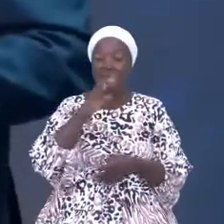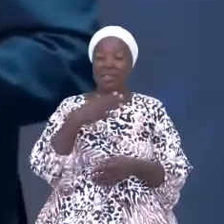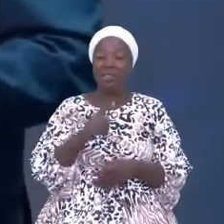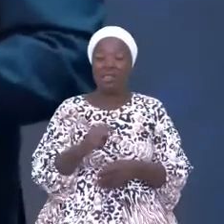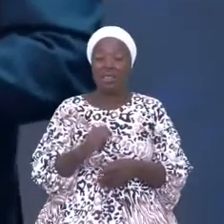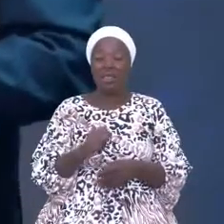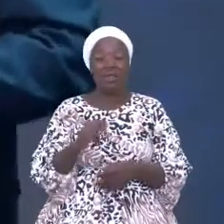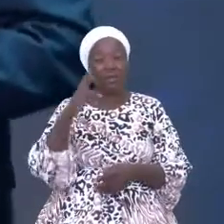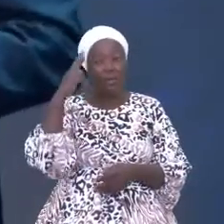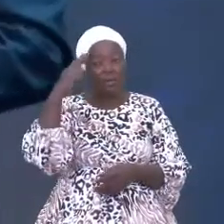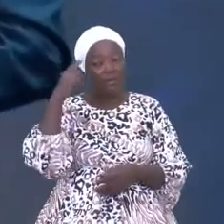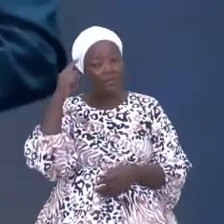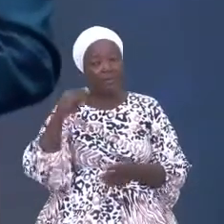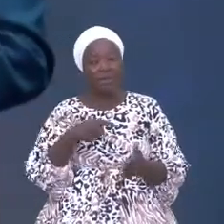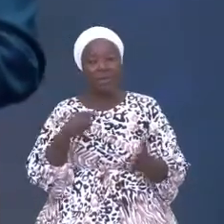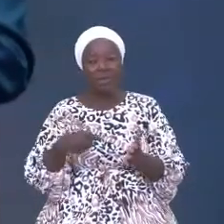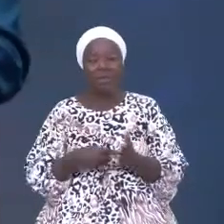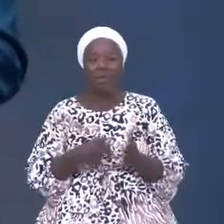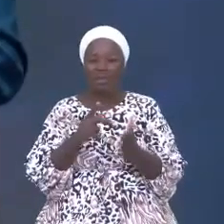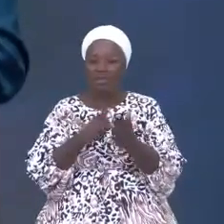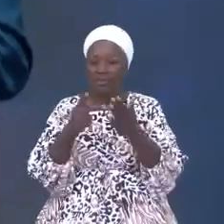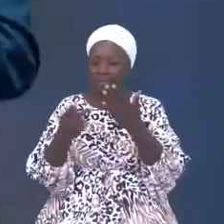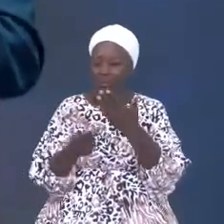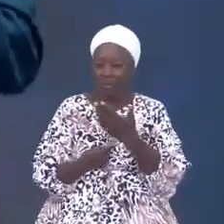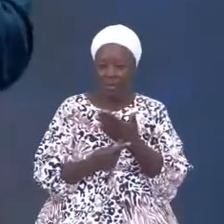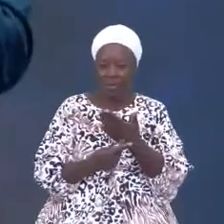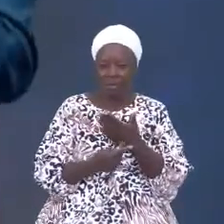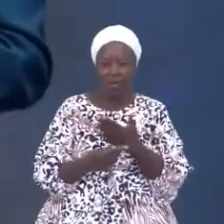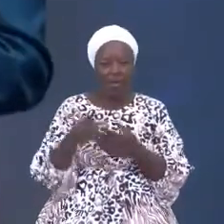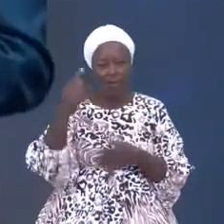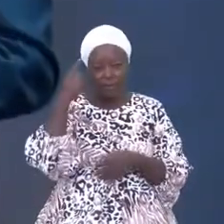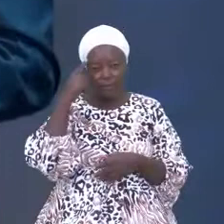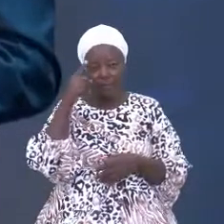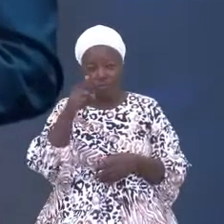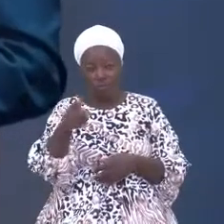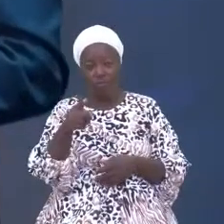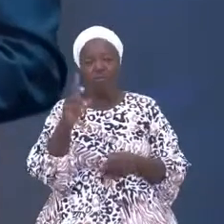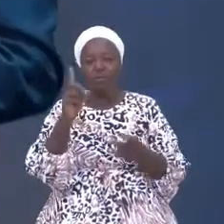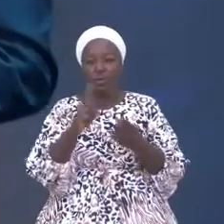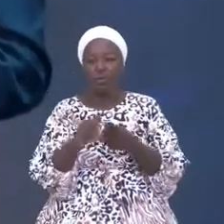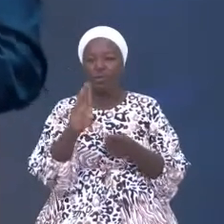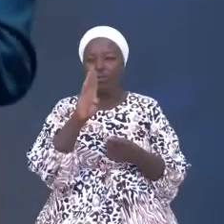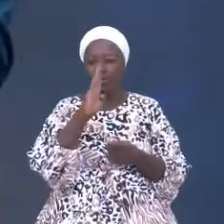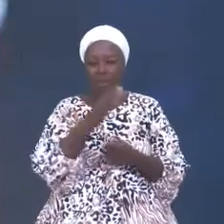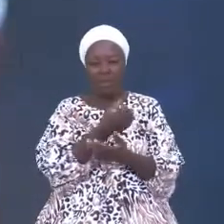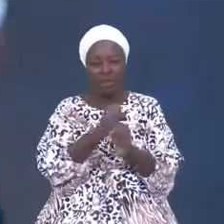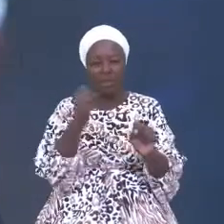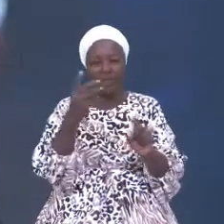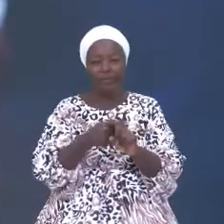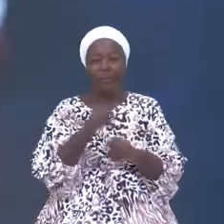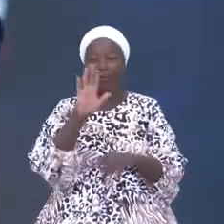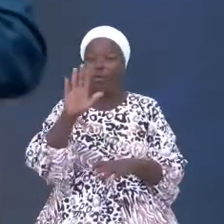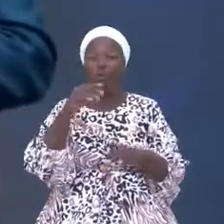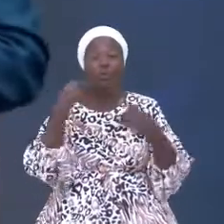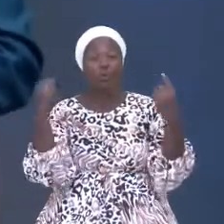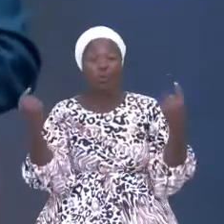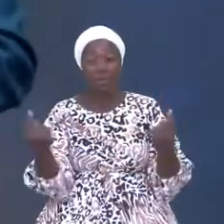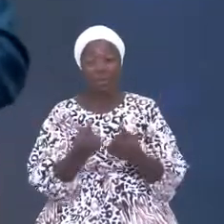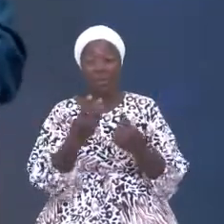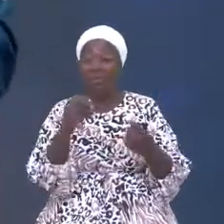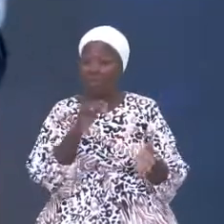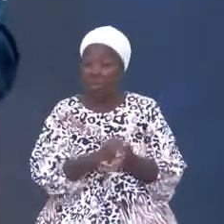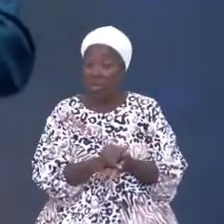Jesus. You send your names, the phone numbers, and your location where you